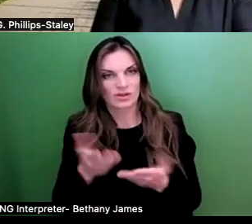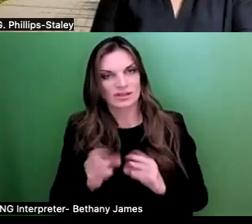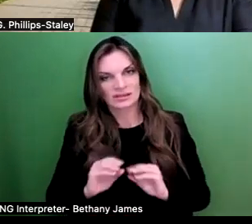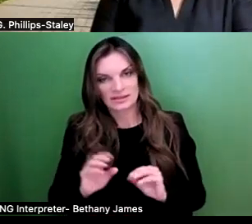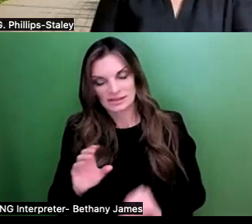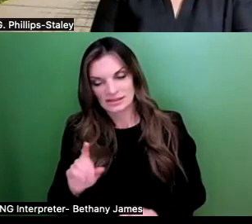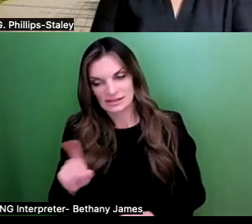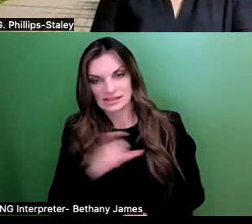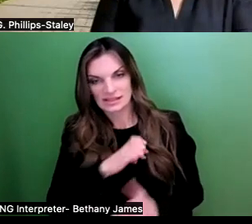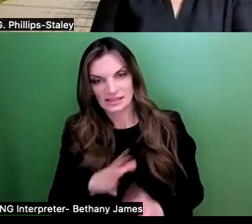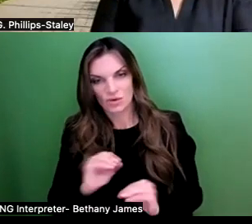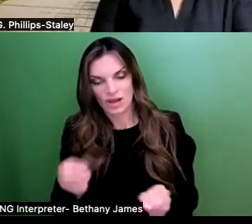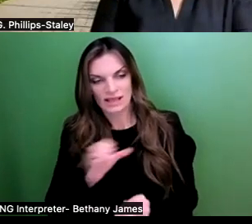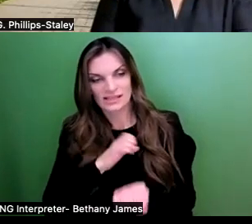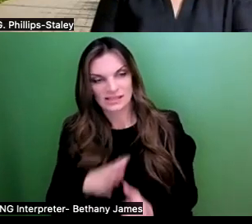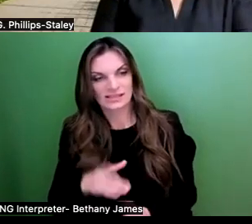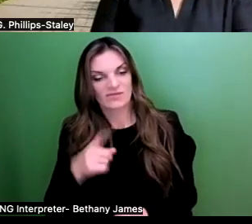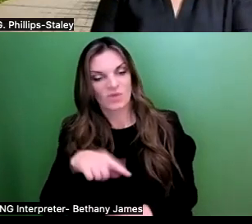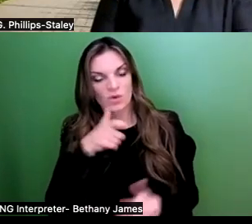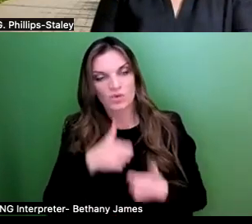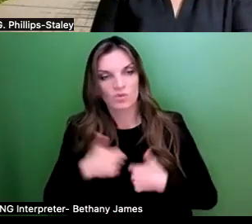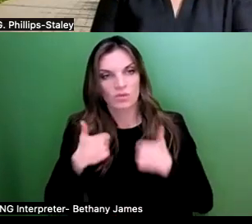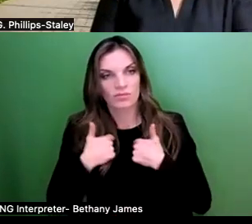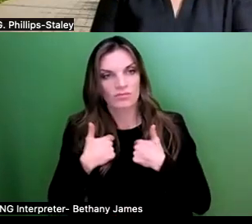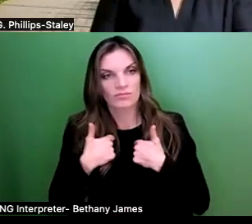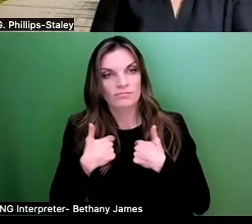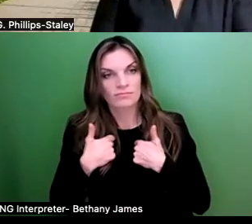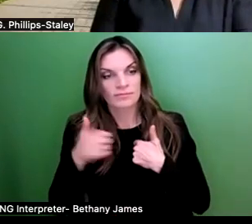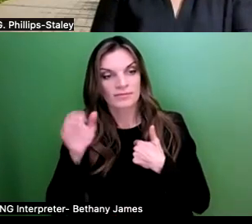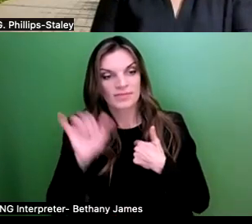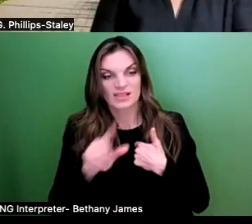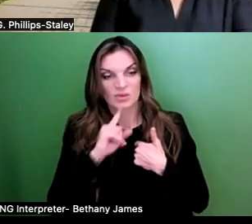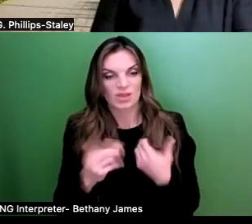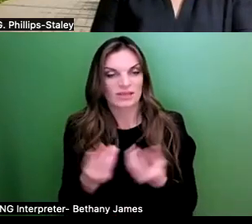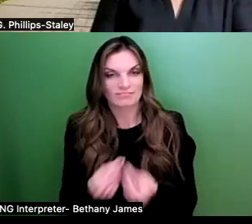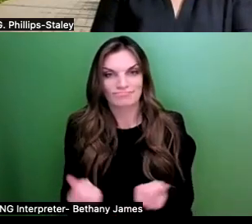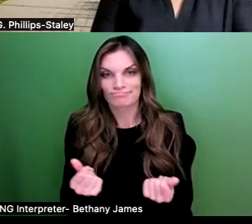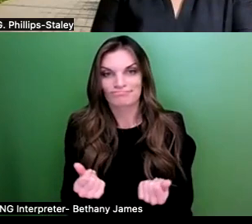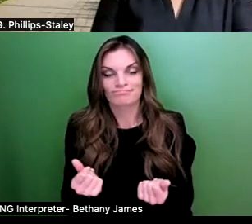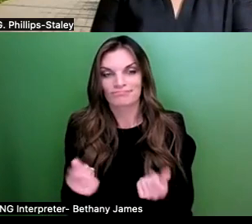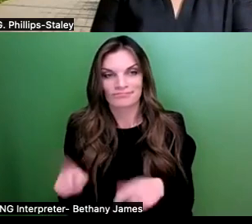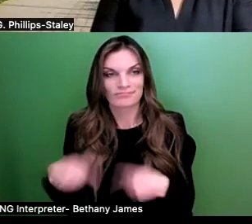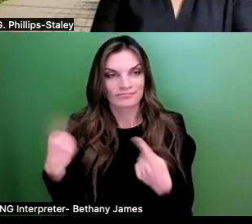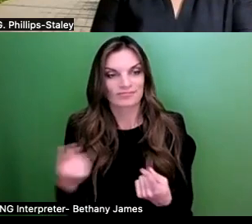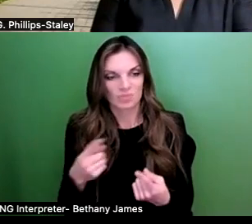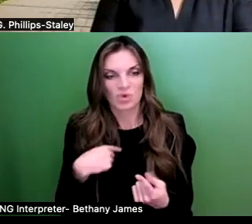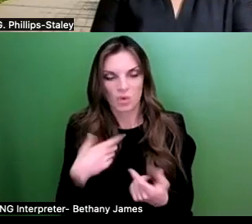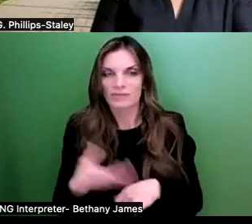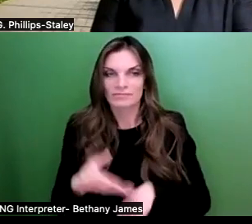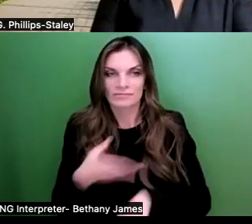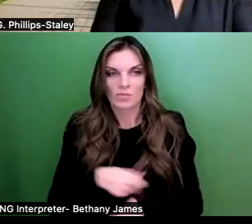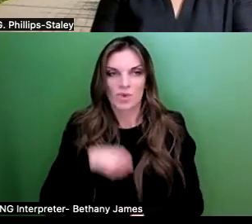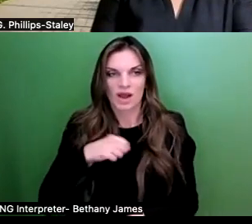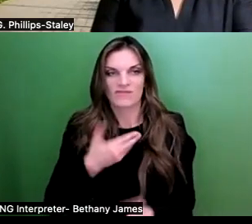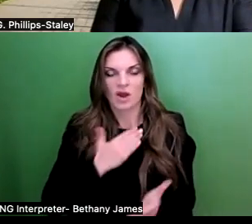as well as for the residents of Tarrytown. That's come undone recently, and we'll bring it back. So I'm proud of our ticket. I think we got a